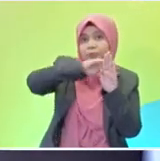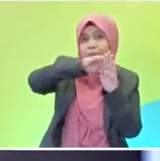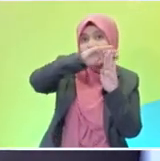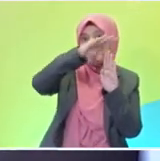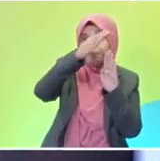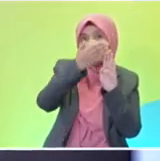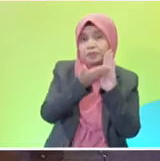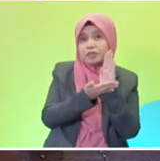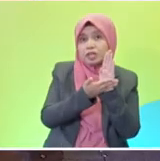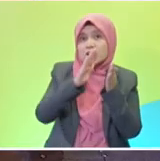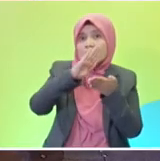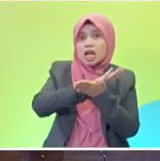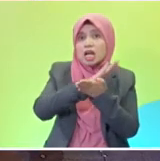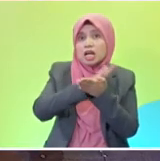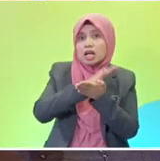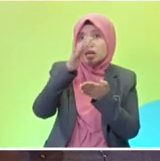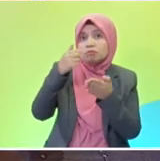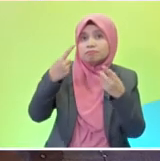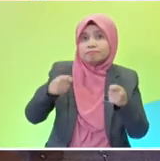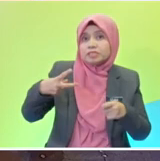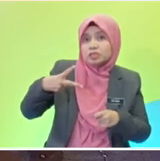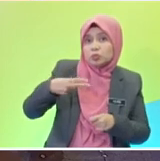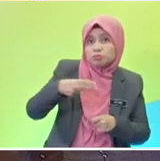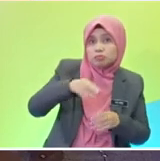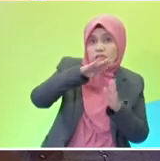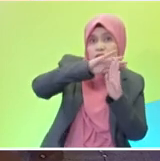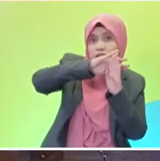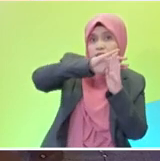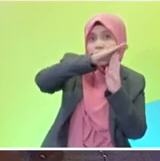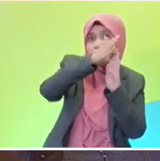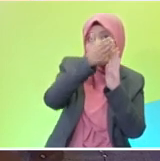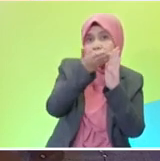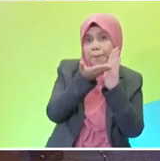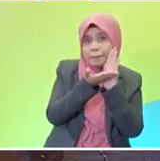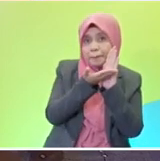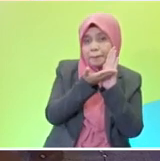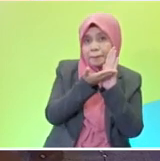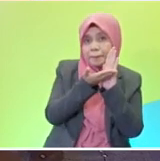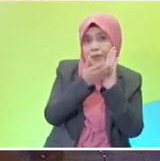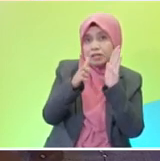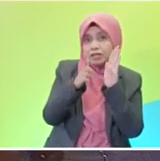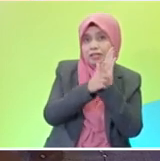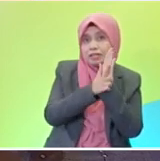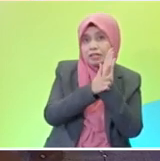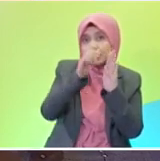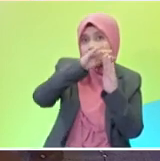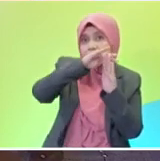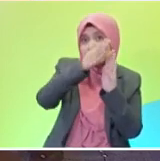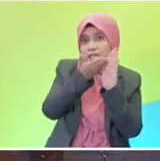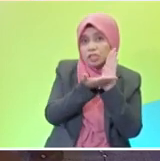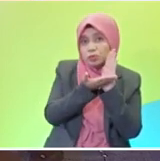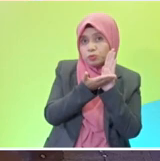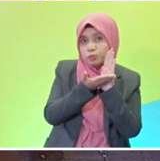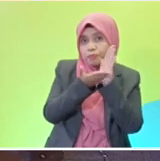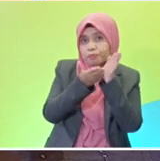Ah. But teacher, do I have to press down the paper or no need? No, you don't press down.